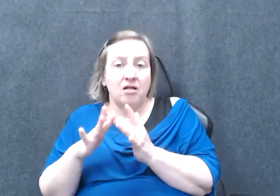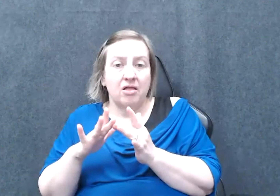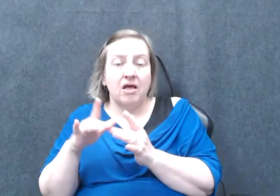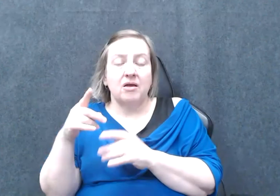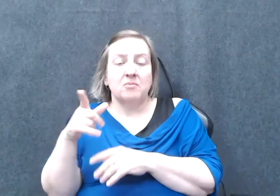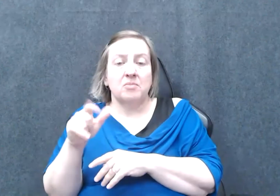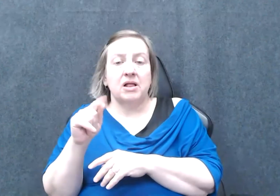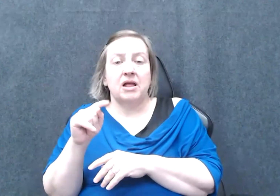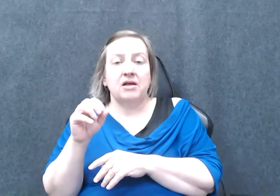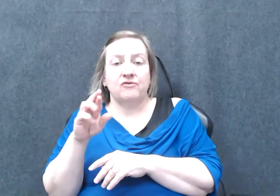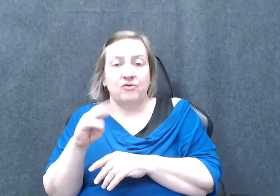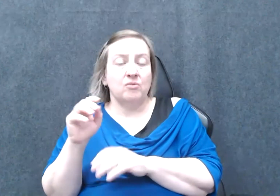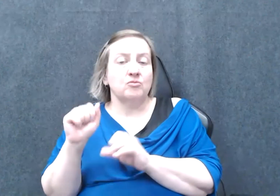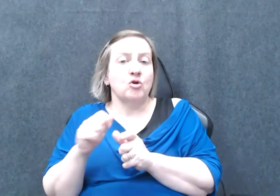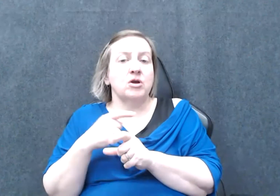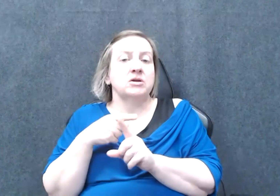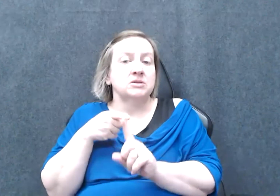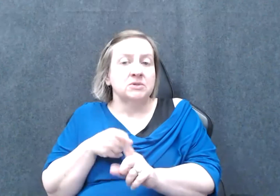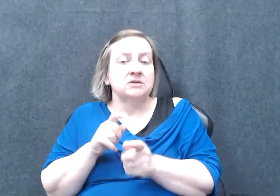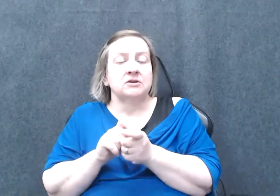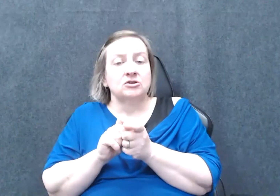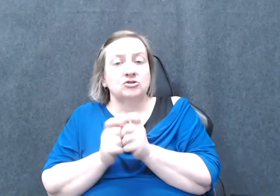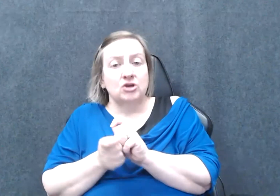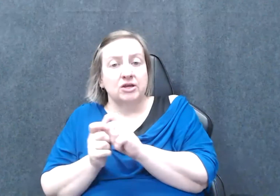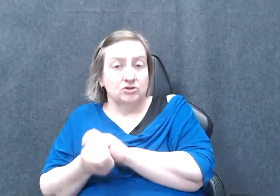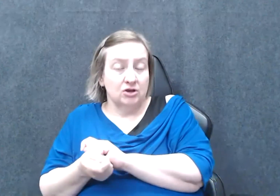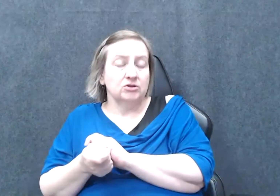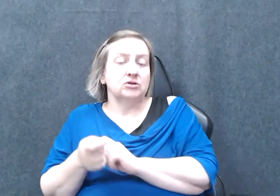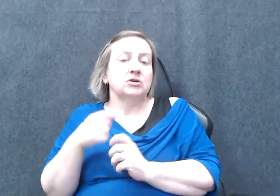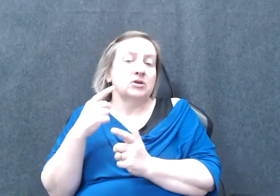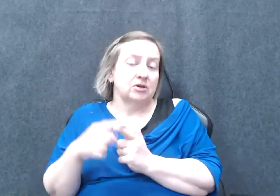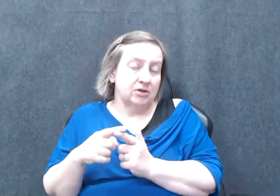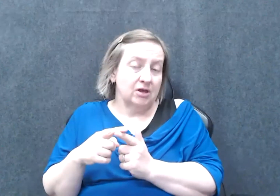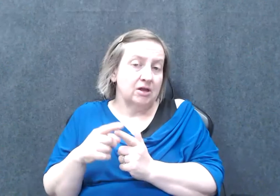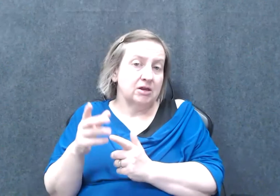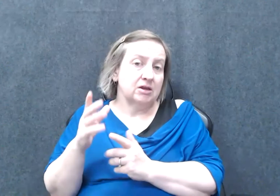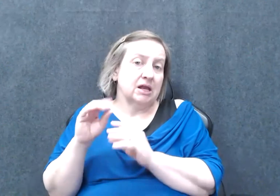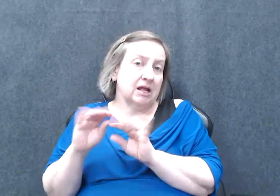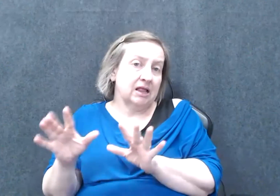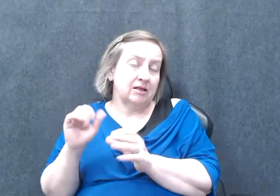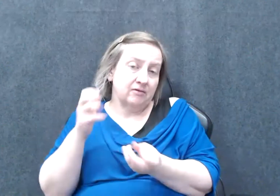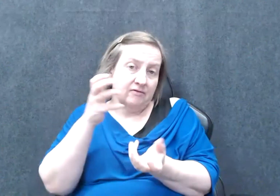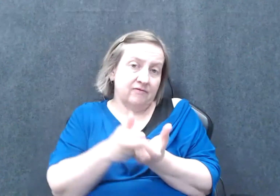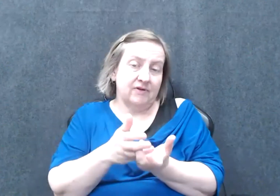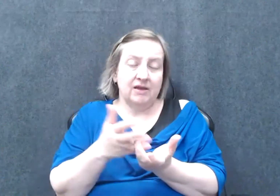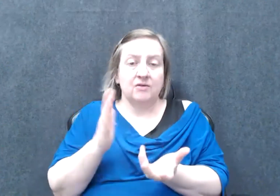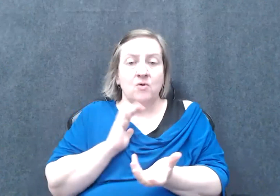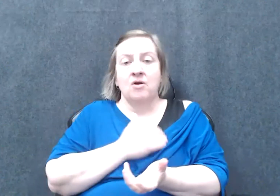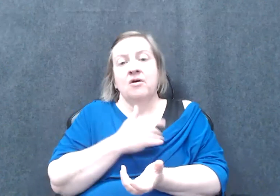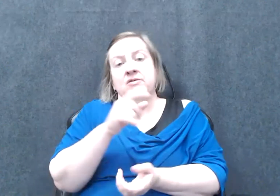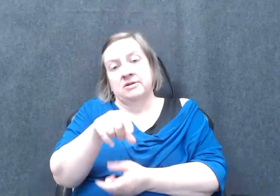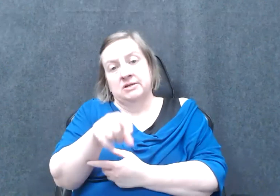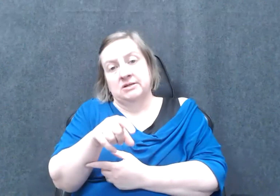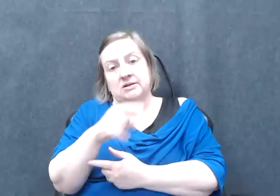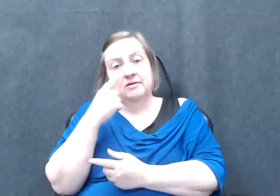was able to make specific changes so that it can clearly fit the needs that we have